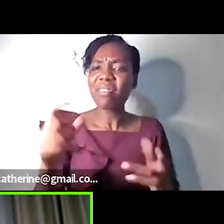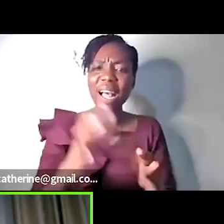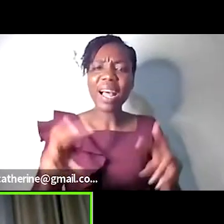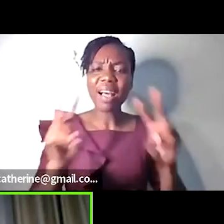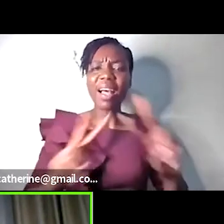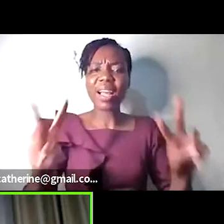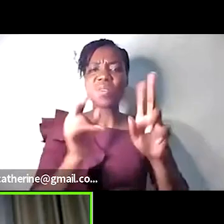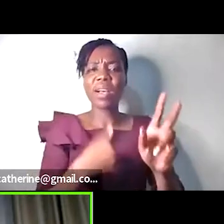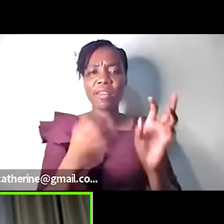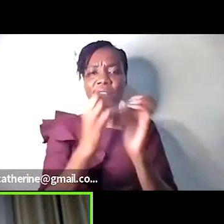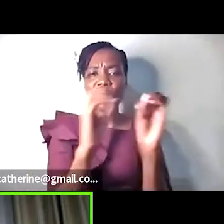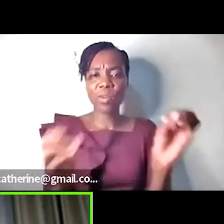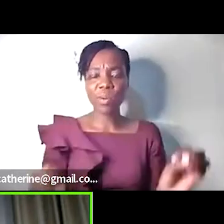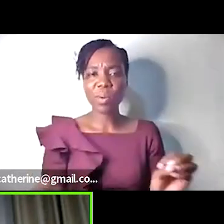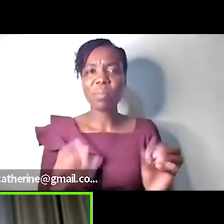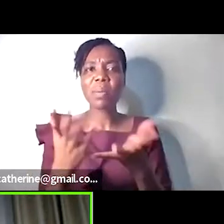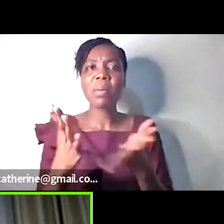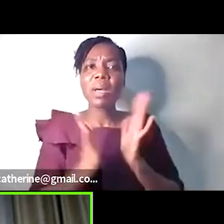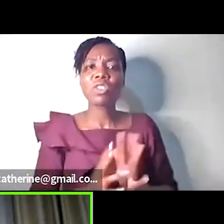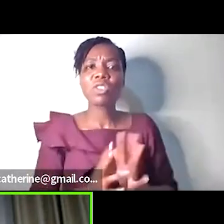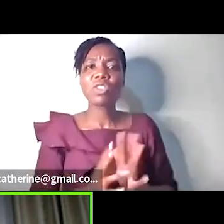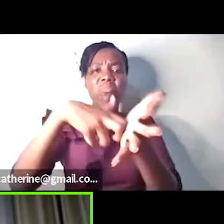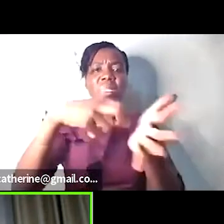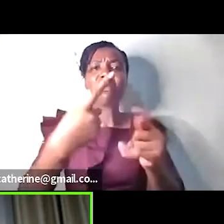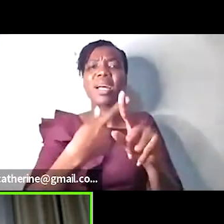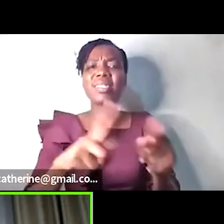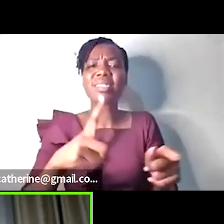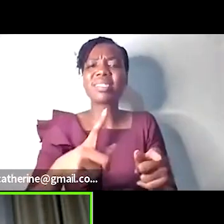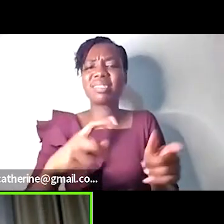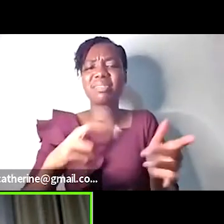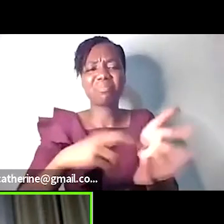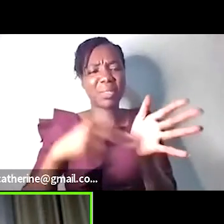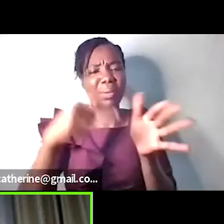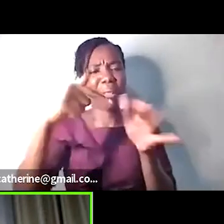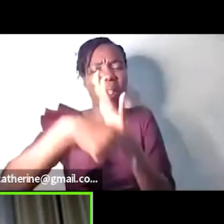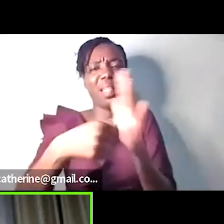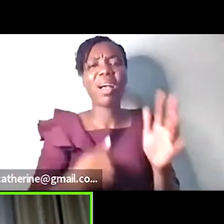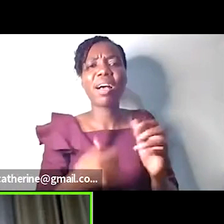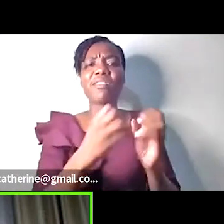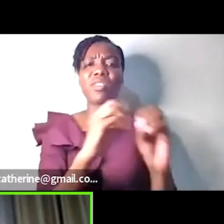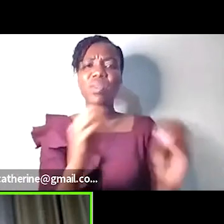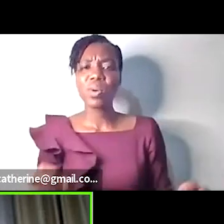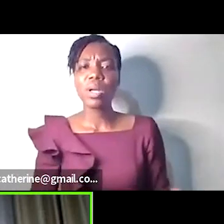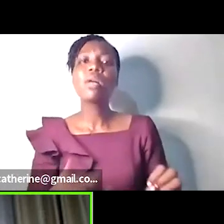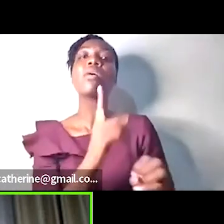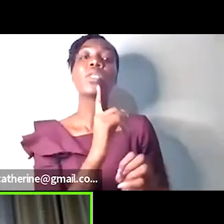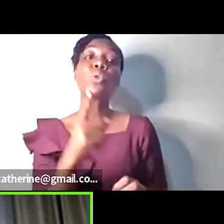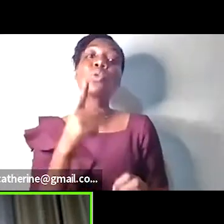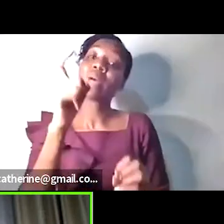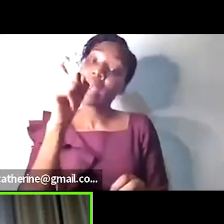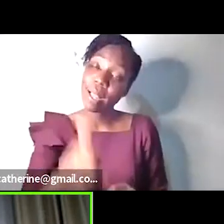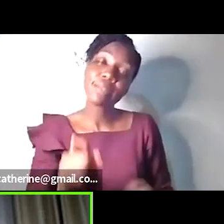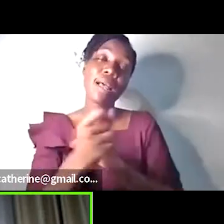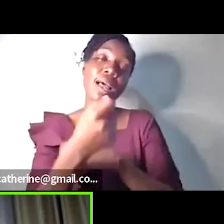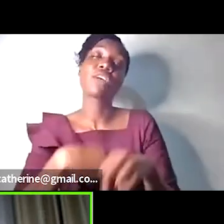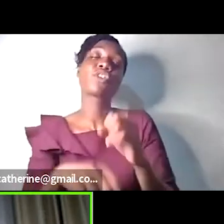kneel when they don't mean it. Let them do things that give them that ability and visibility to do what is right and what they